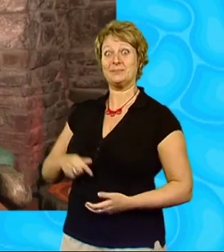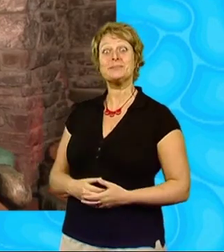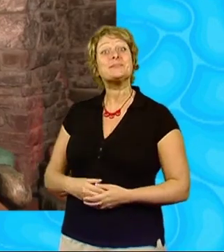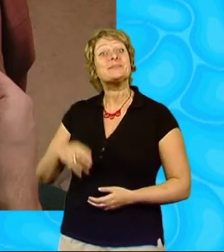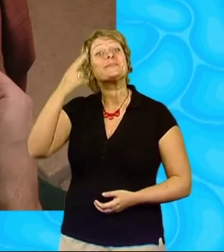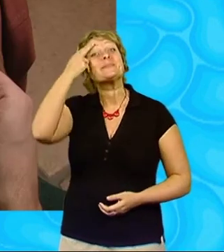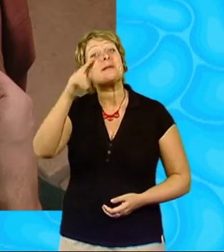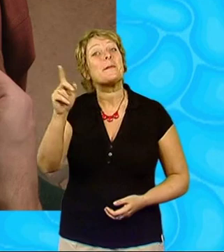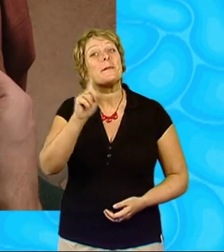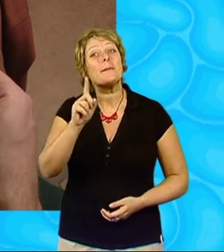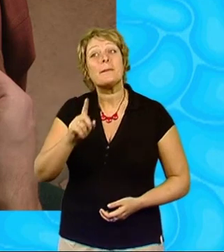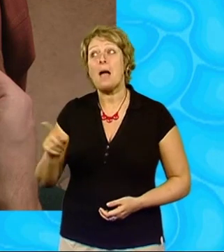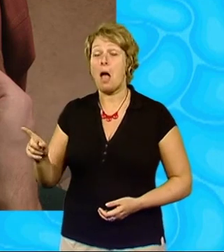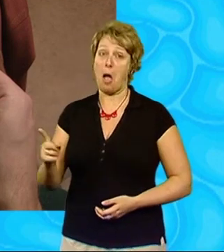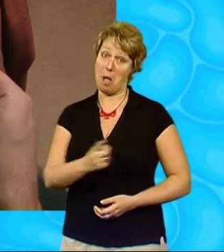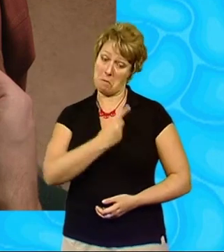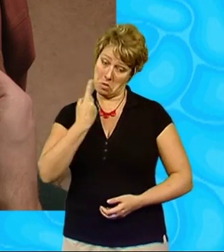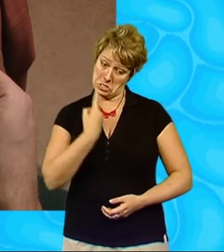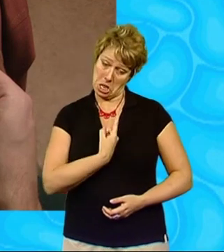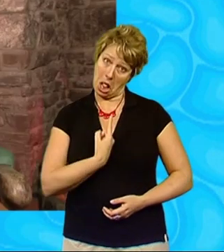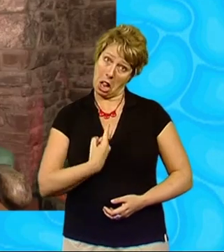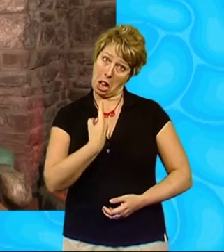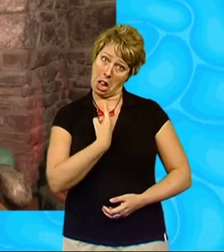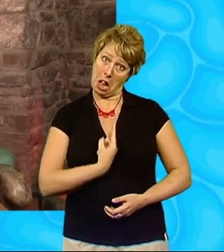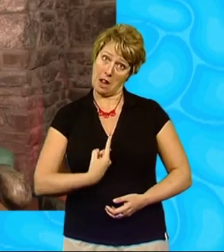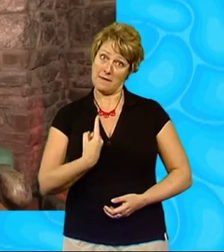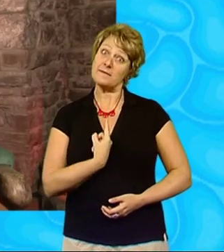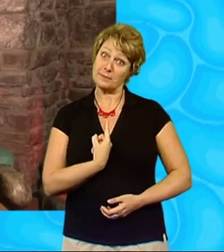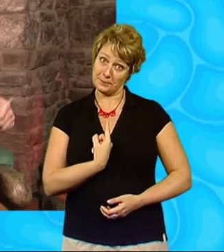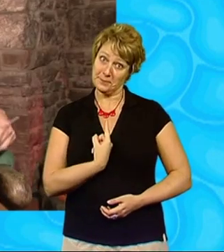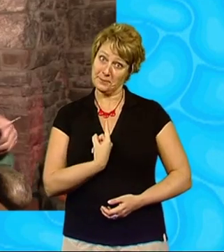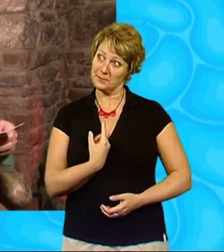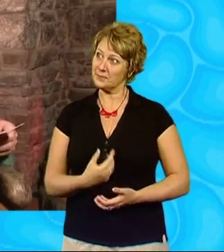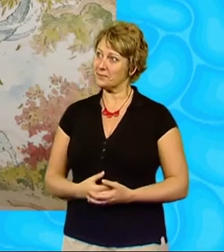It's called All By Myself.